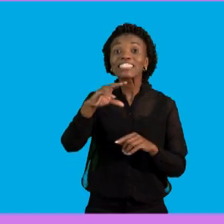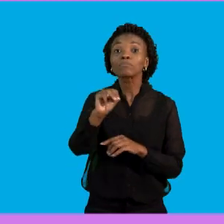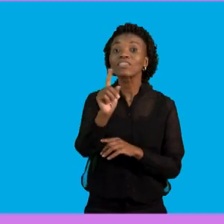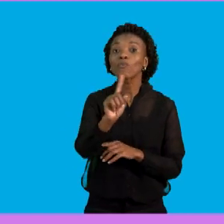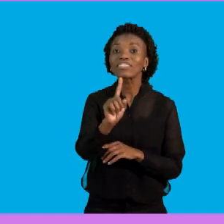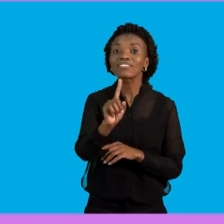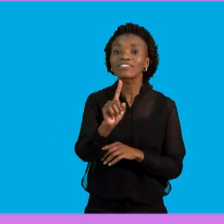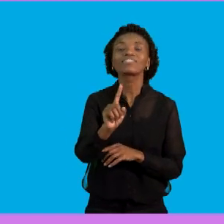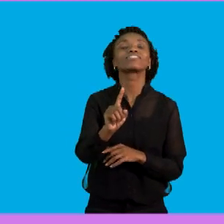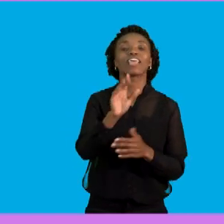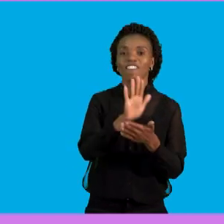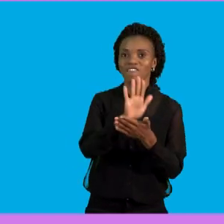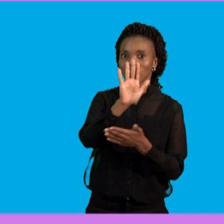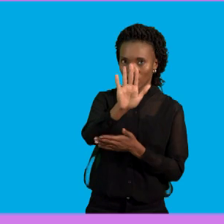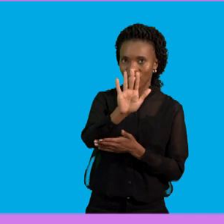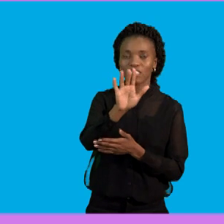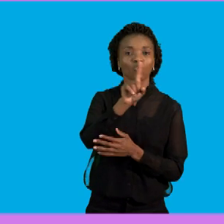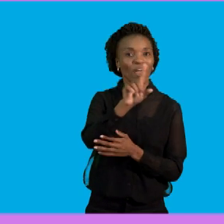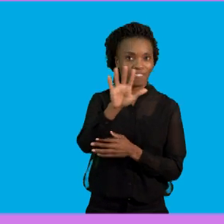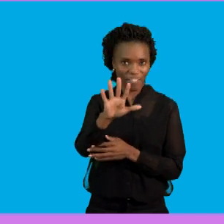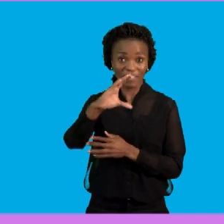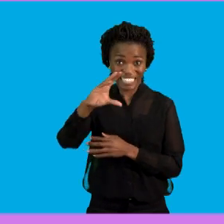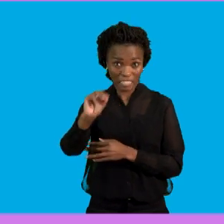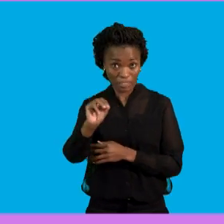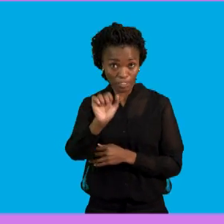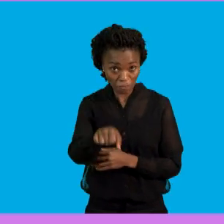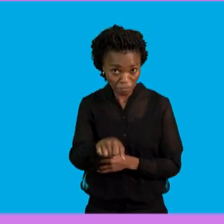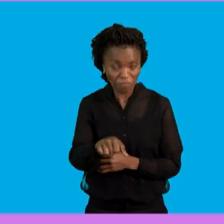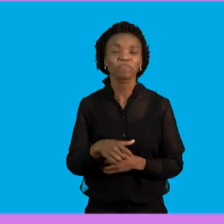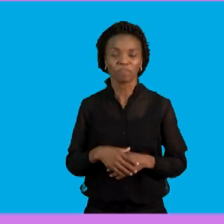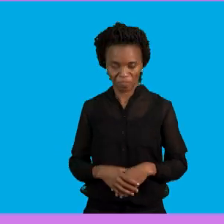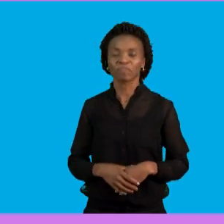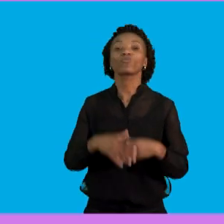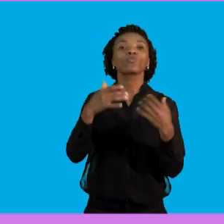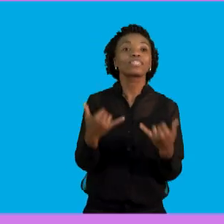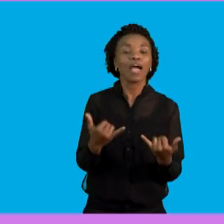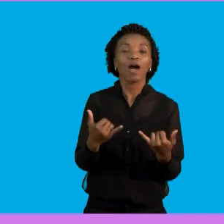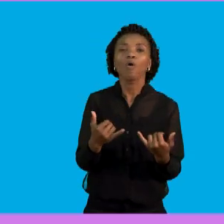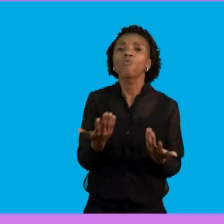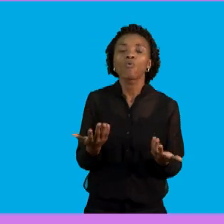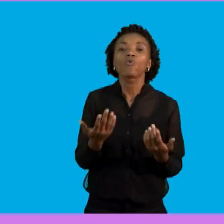the distance between these two towns in centimeters, it was 15